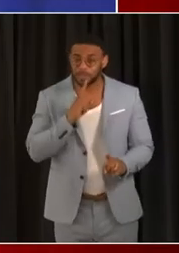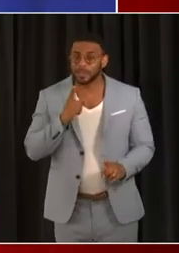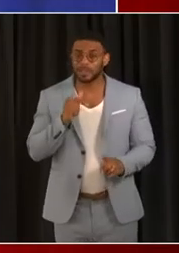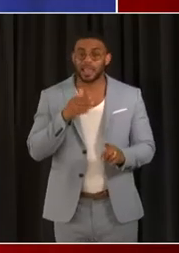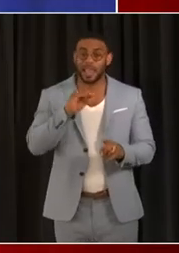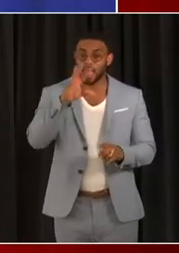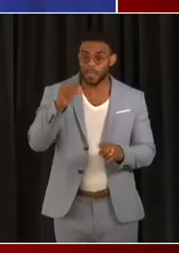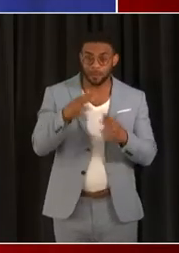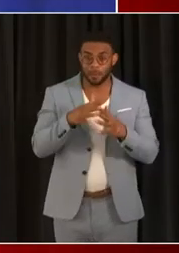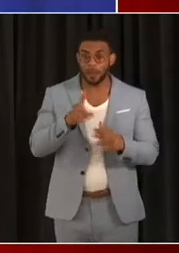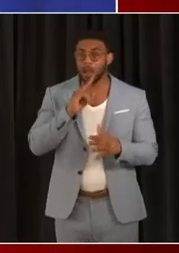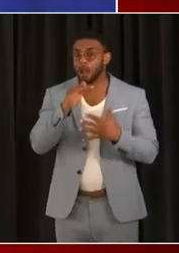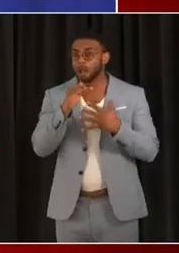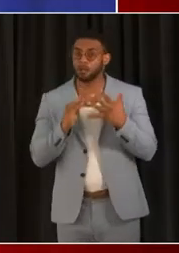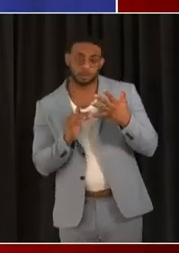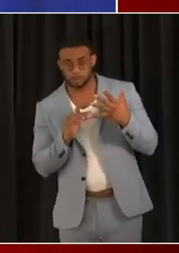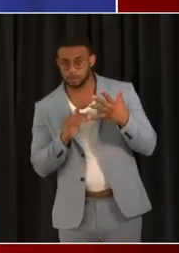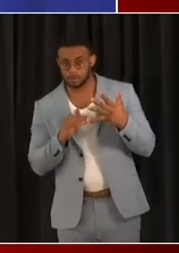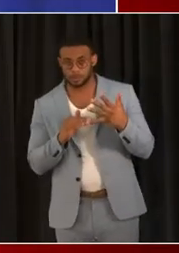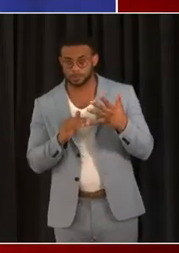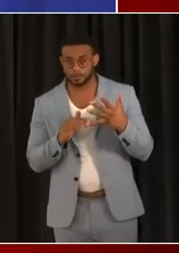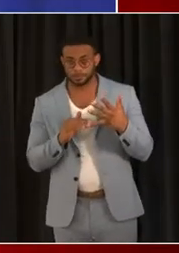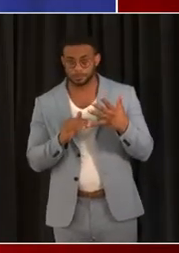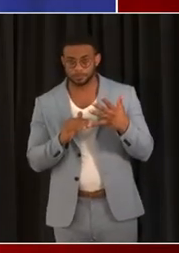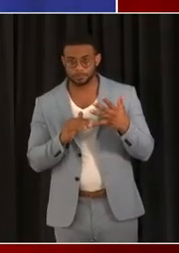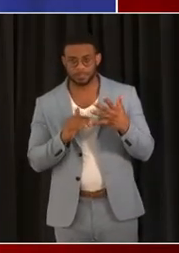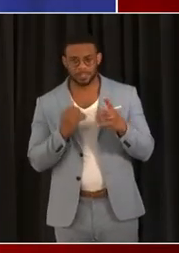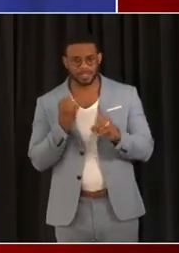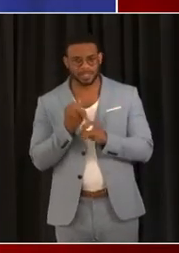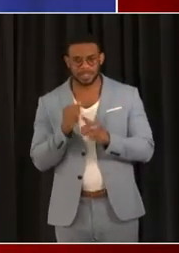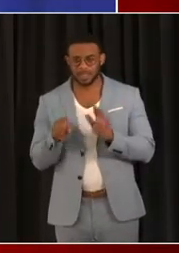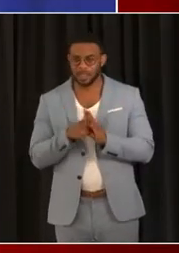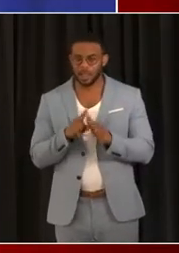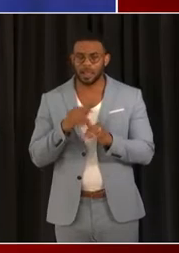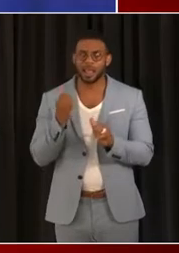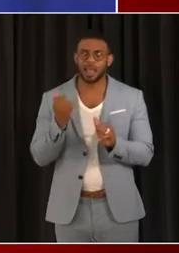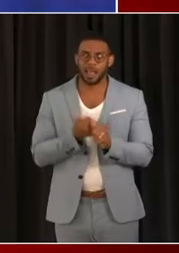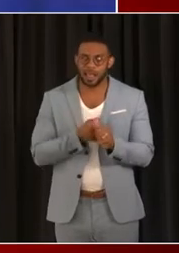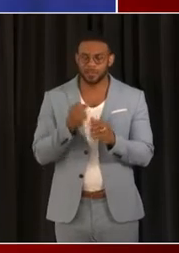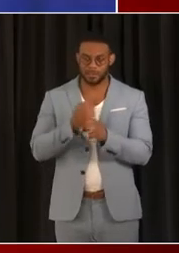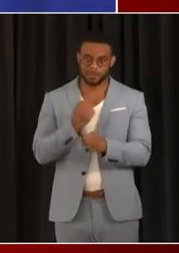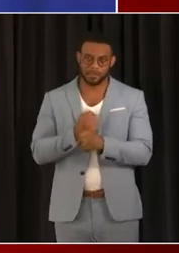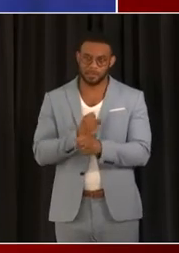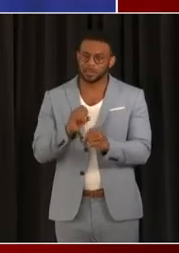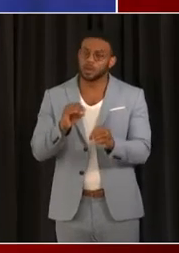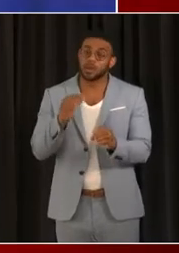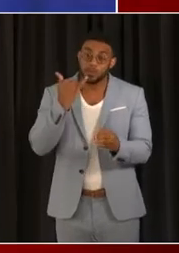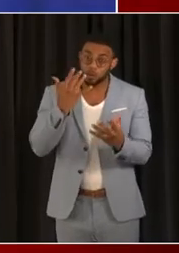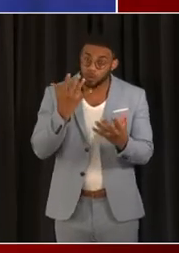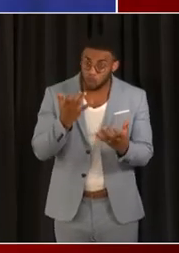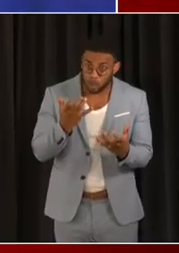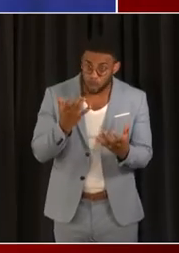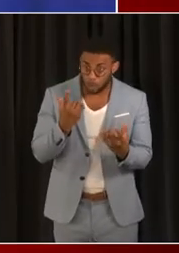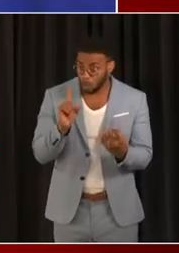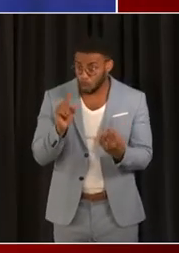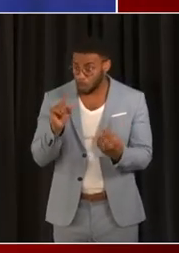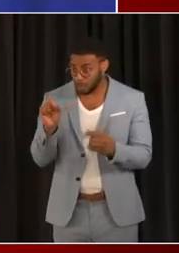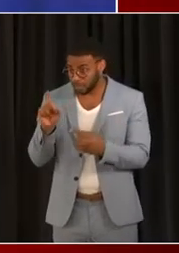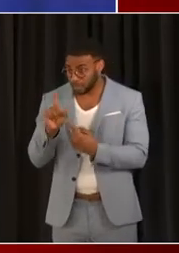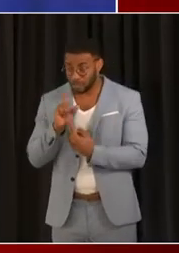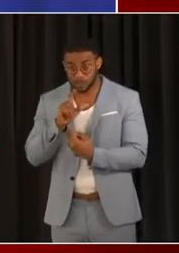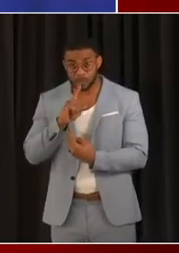is, that African Americans are disproportionately impacted negatively on every statistic. And so if you're going to go where the